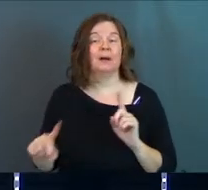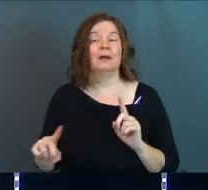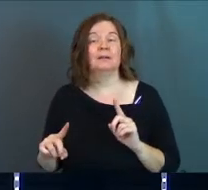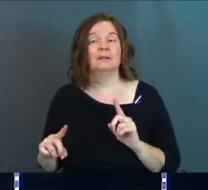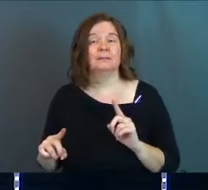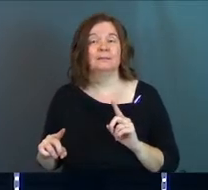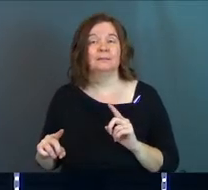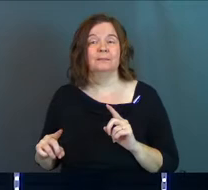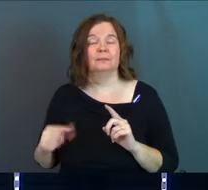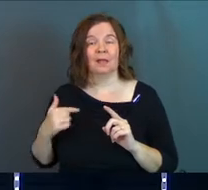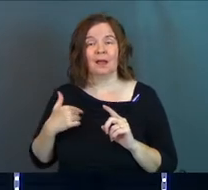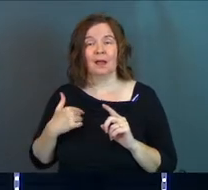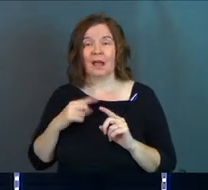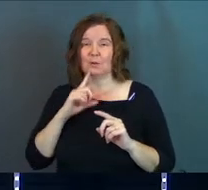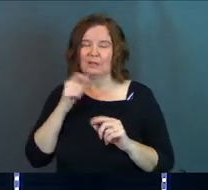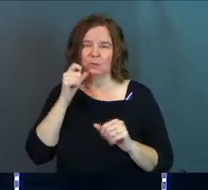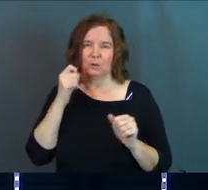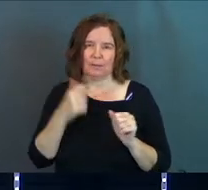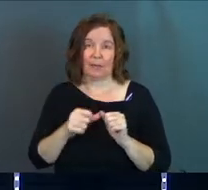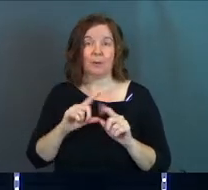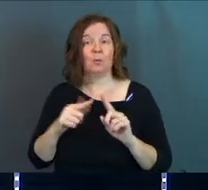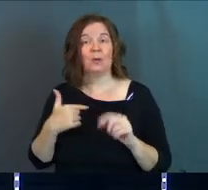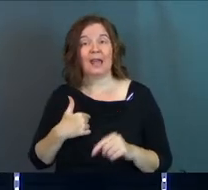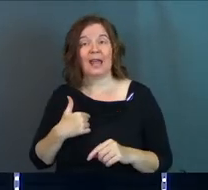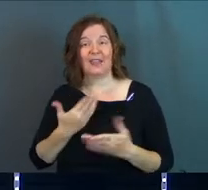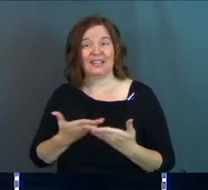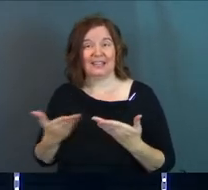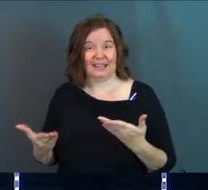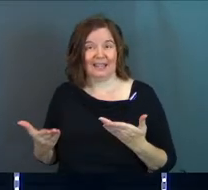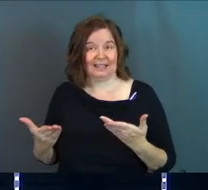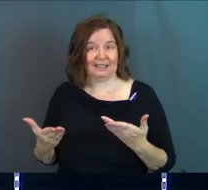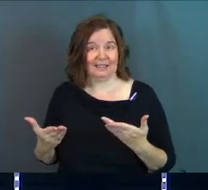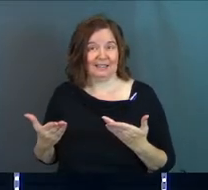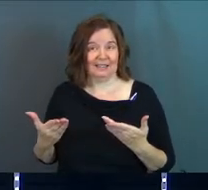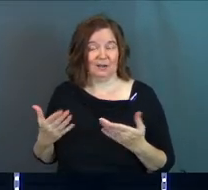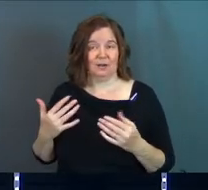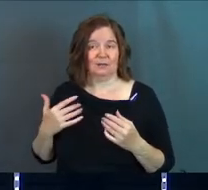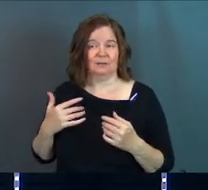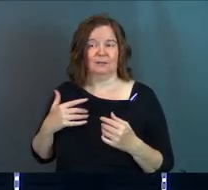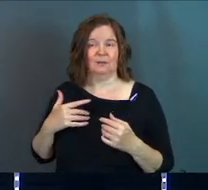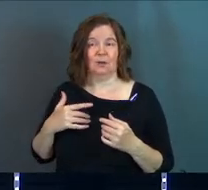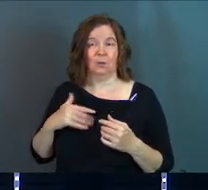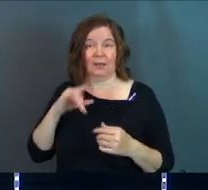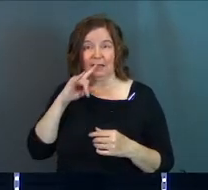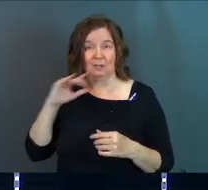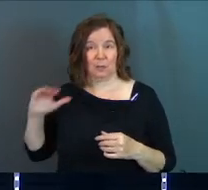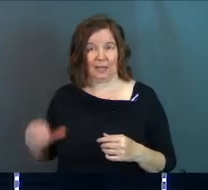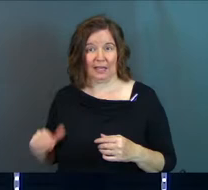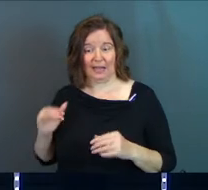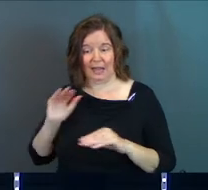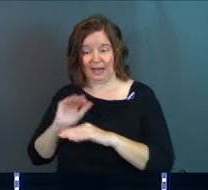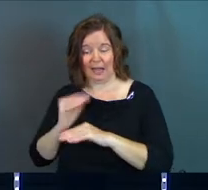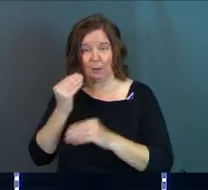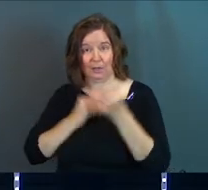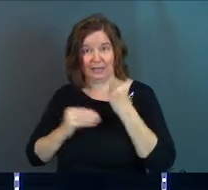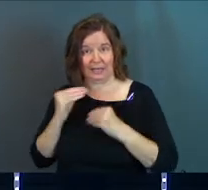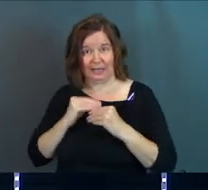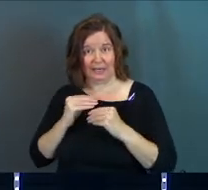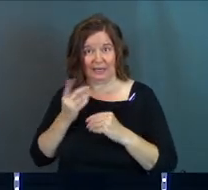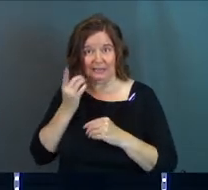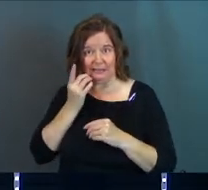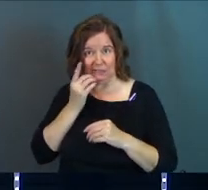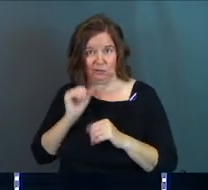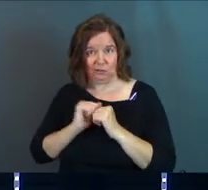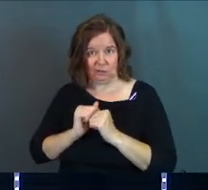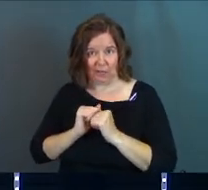but I truly don't remember. But we had this thing where at night, when we were eating our meal together